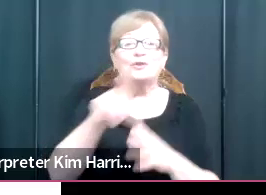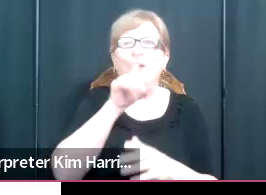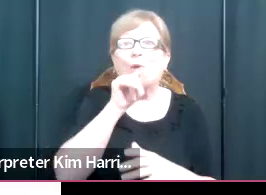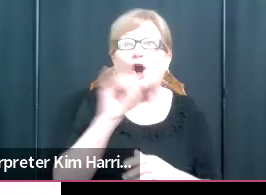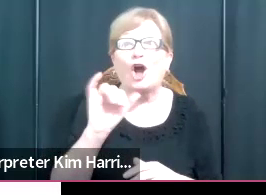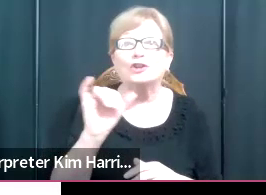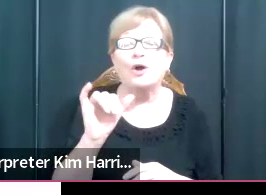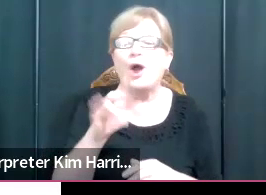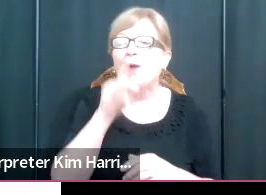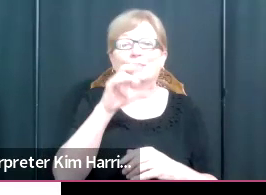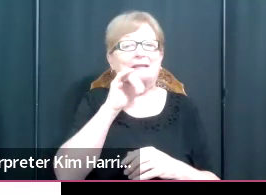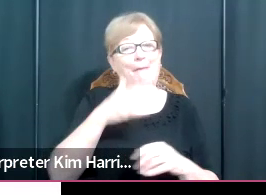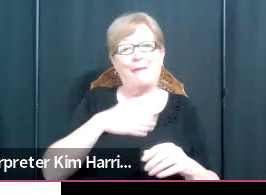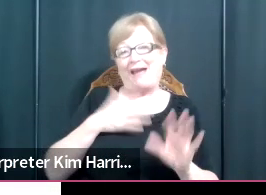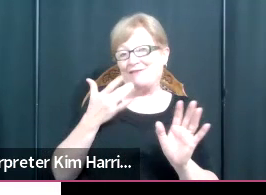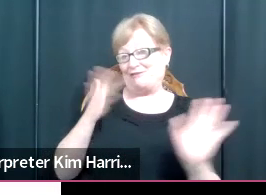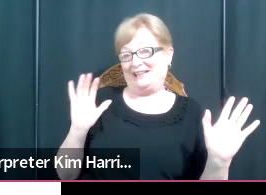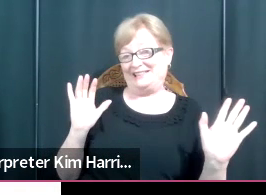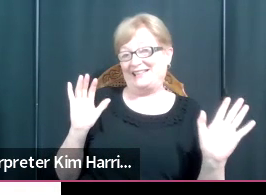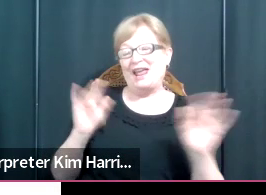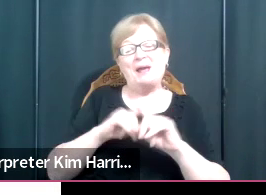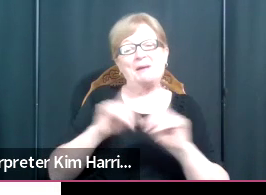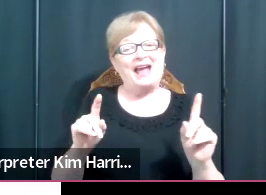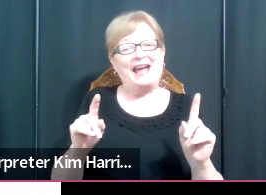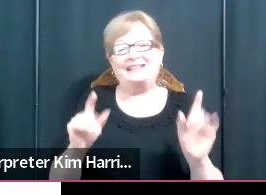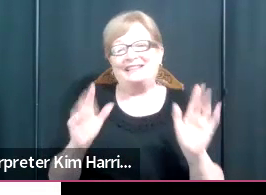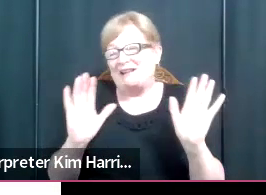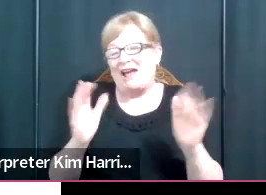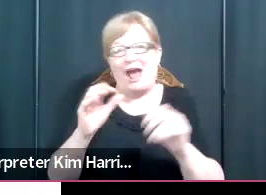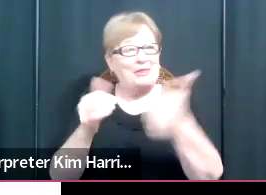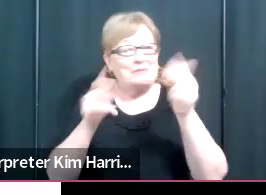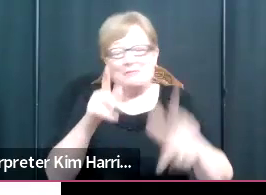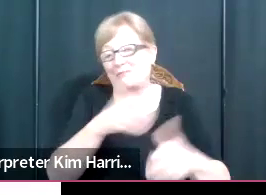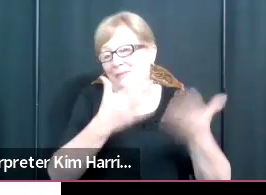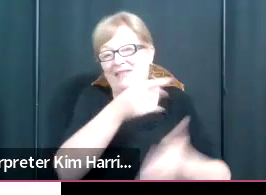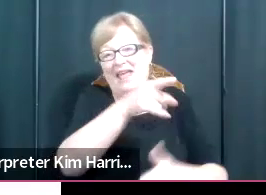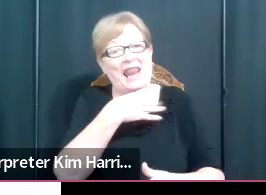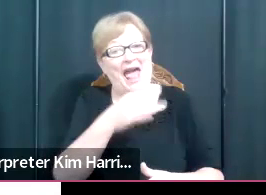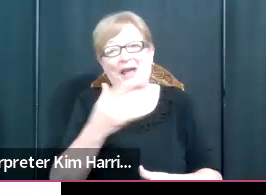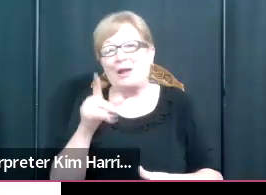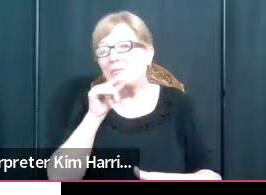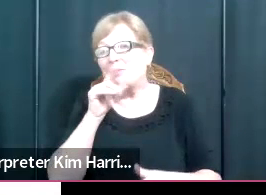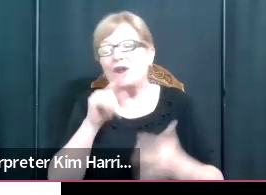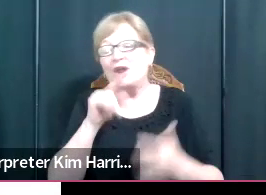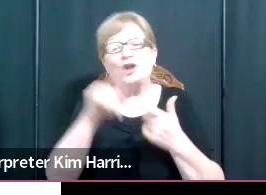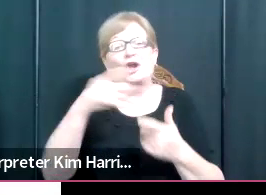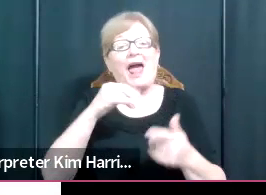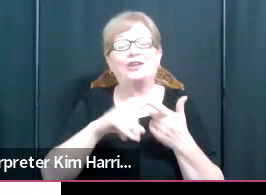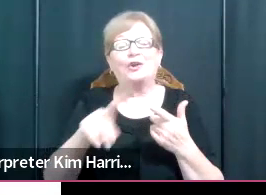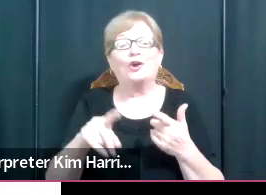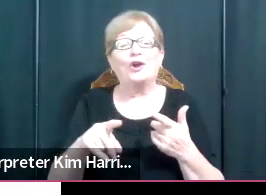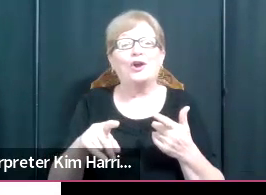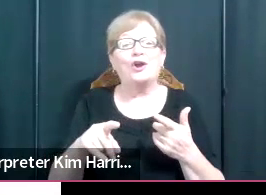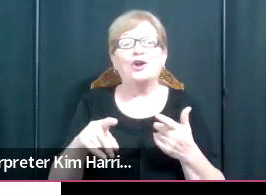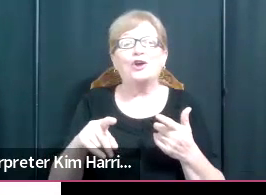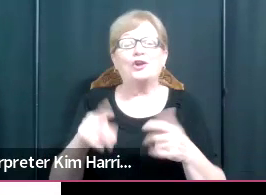is not my favorite, but again, different things for different folks. So if you want to have your own little Snow White Cinderella moment and wear it on your